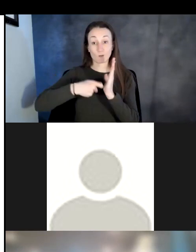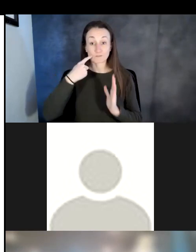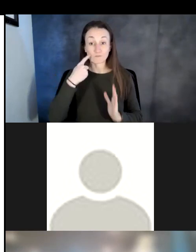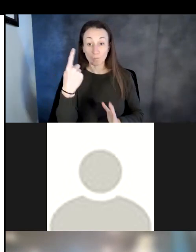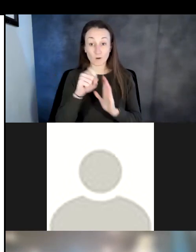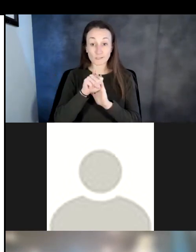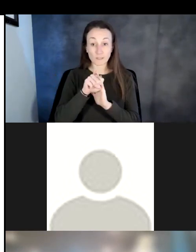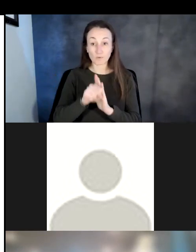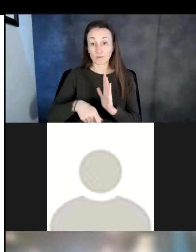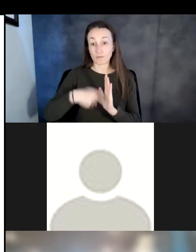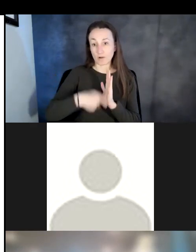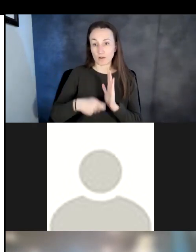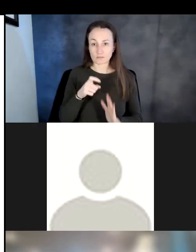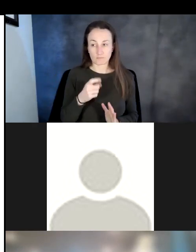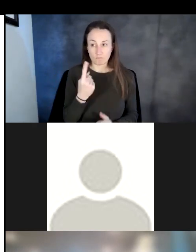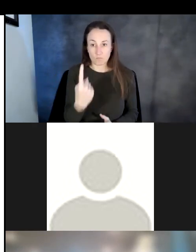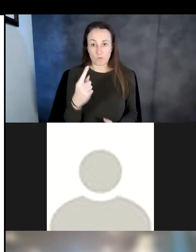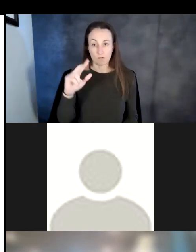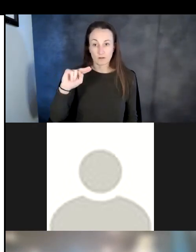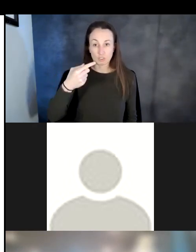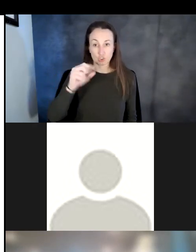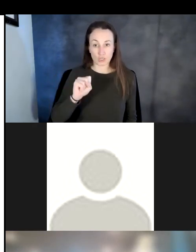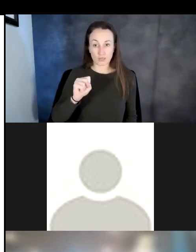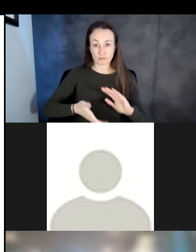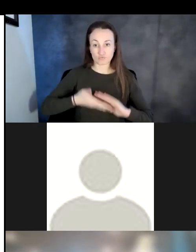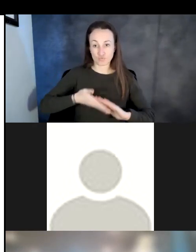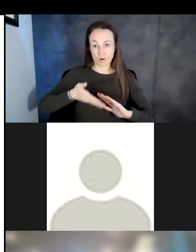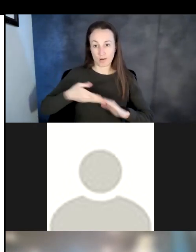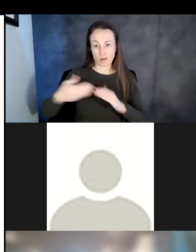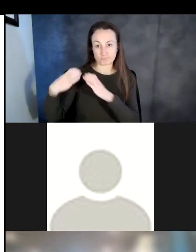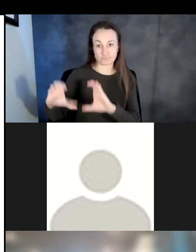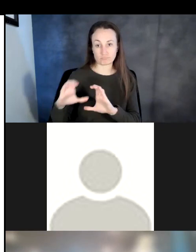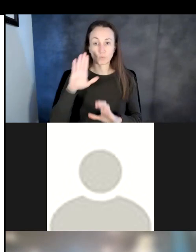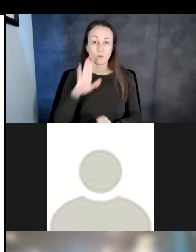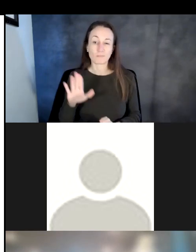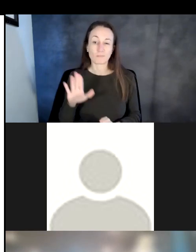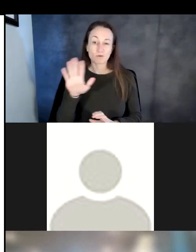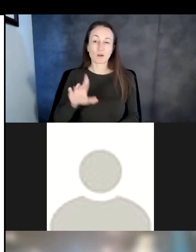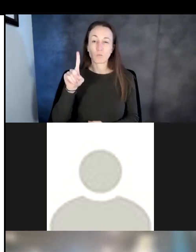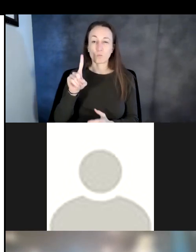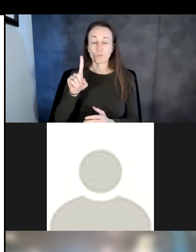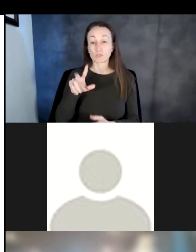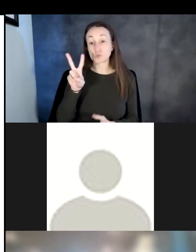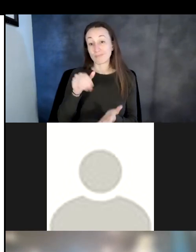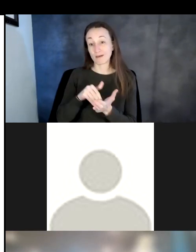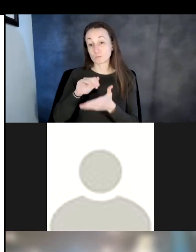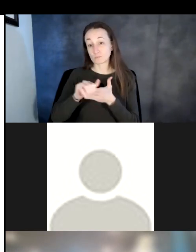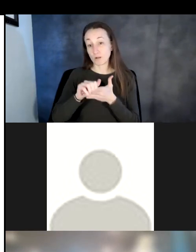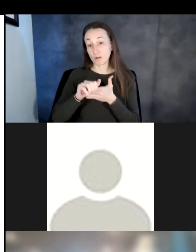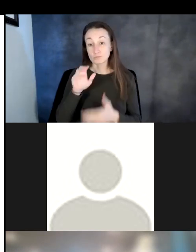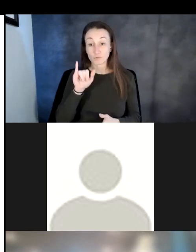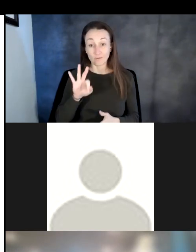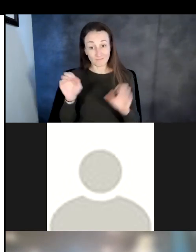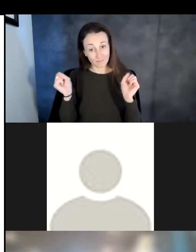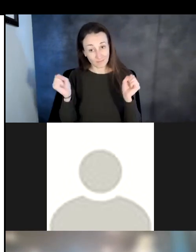sample, right? The cost of a single NGS run outsourcing will be around $2,000, which means that if we, yes, we can